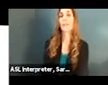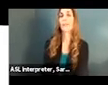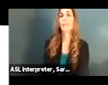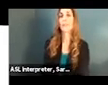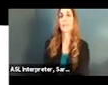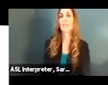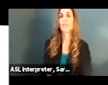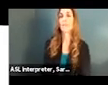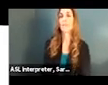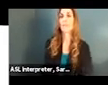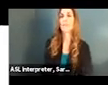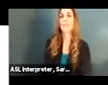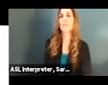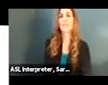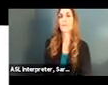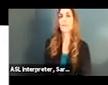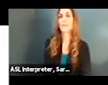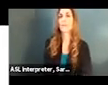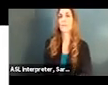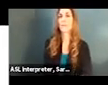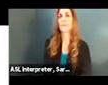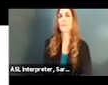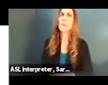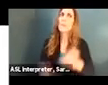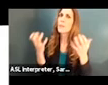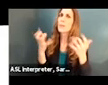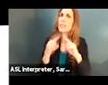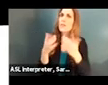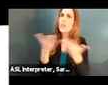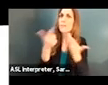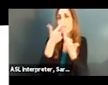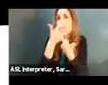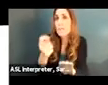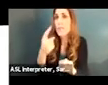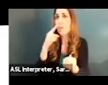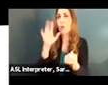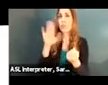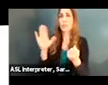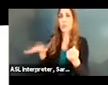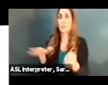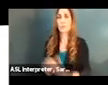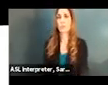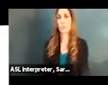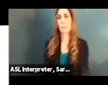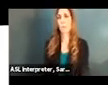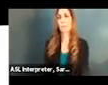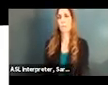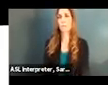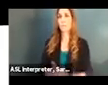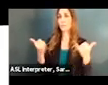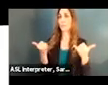a lot of different interesting things for little children. And we now are using our